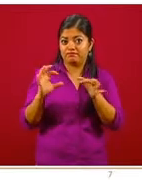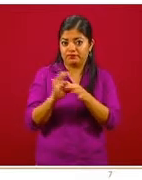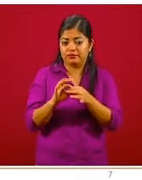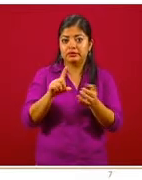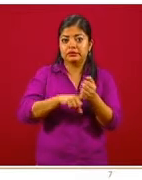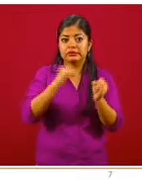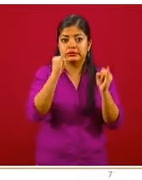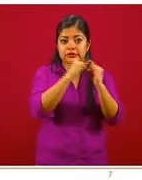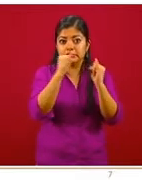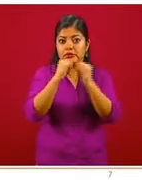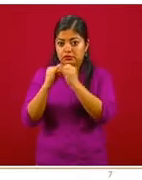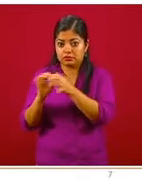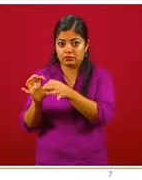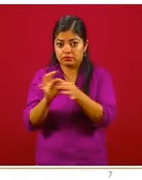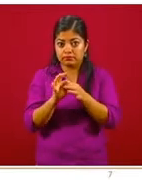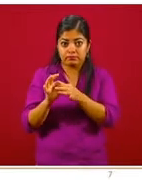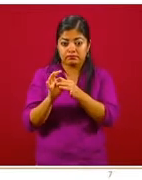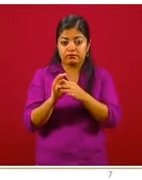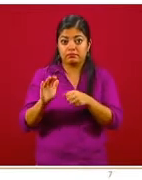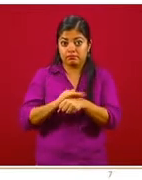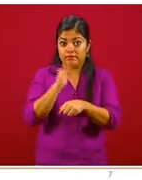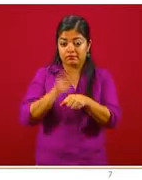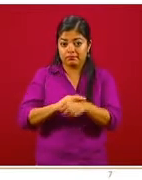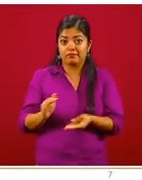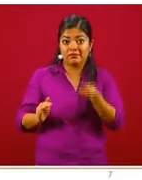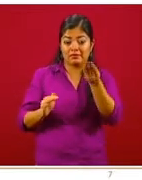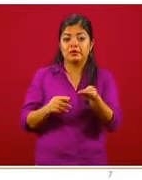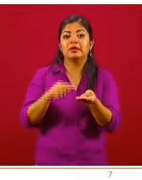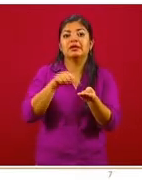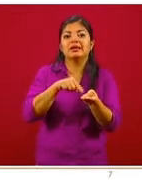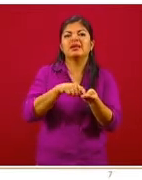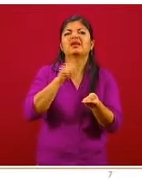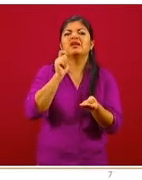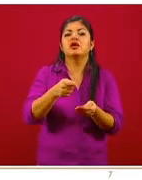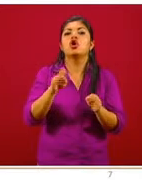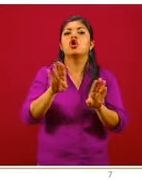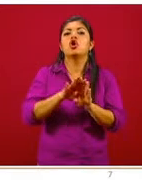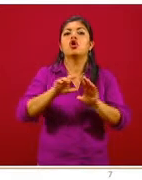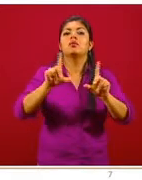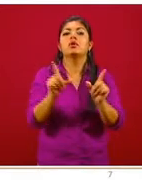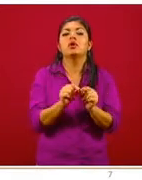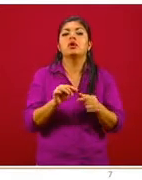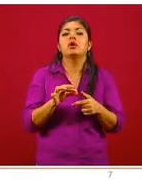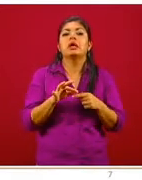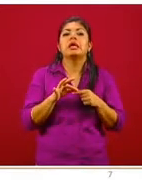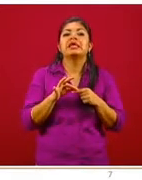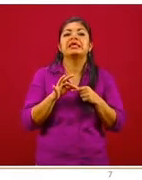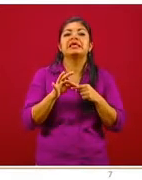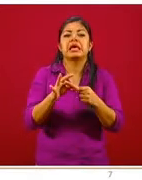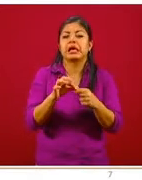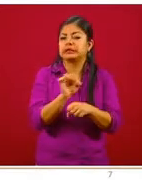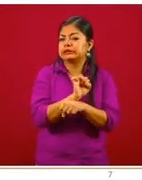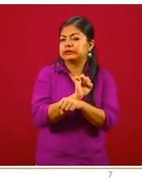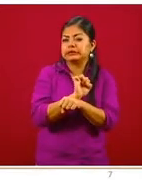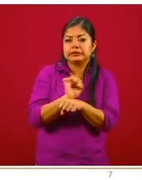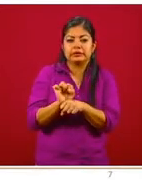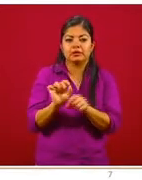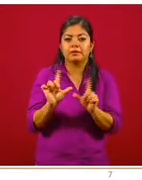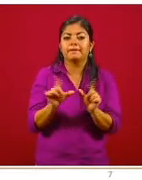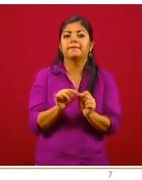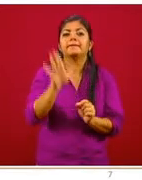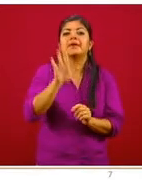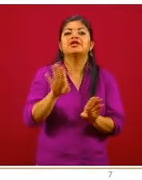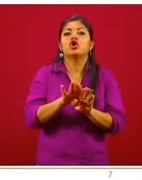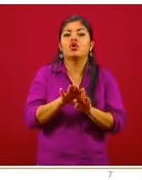According to this protocol that was created together with a number of institutions, what we really did was to make a guide, a very